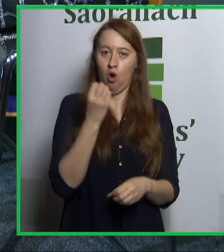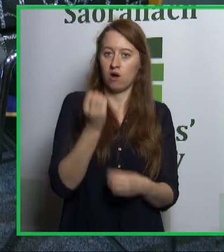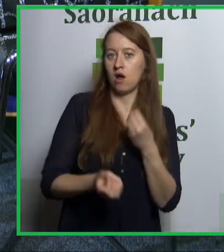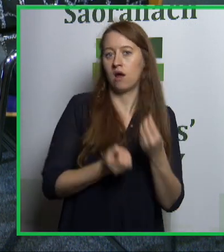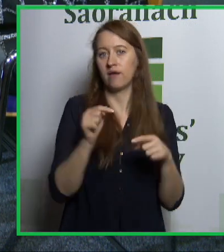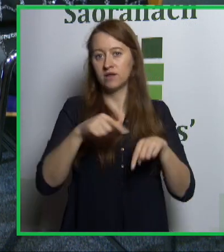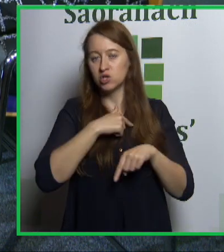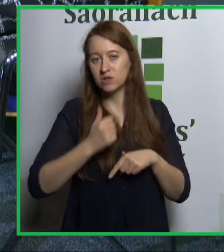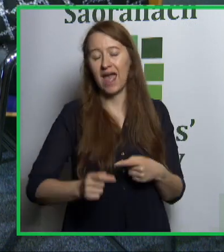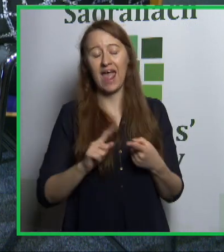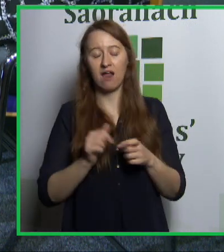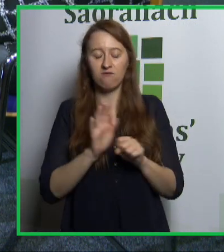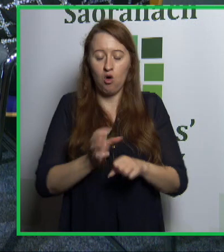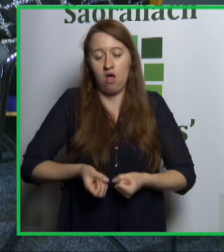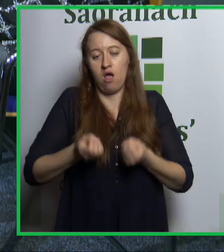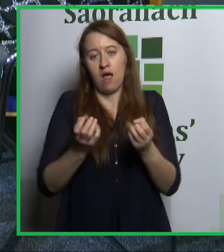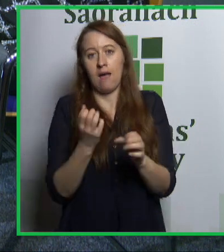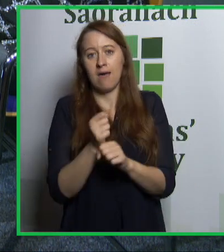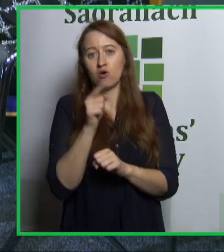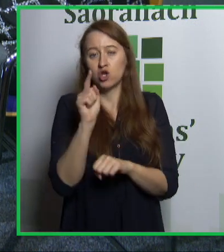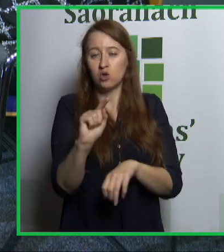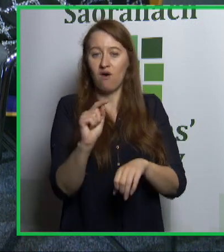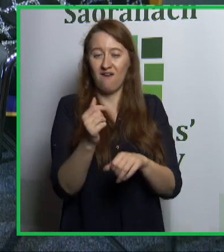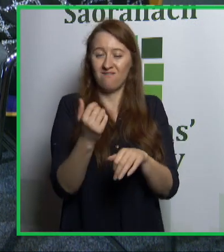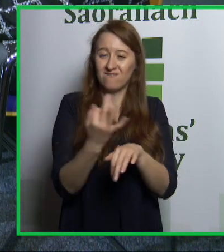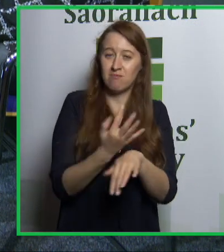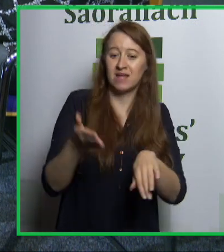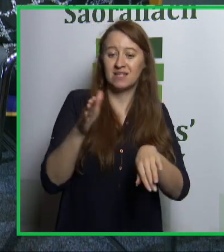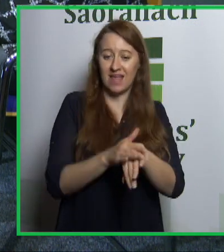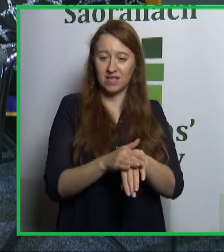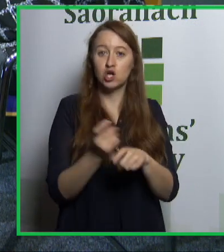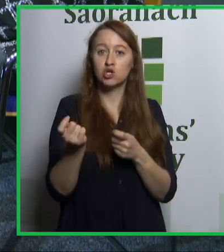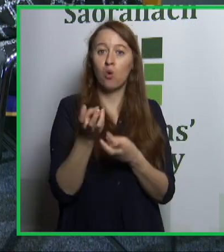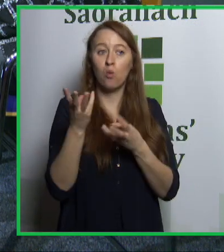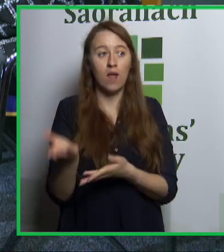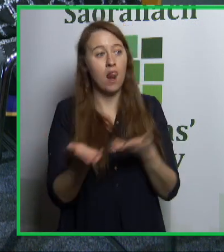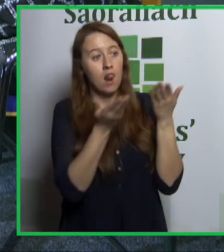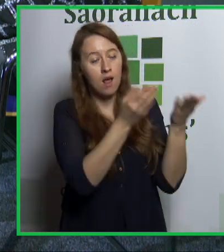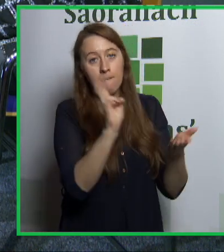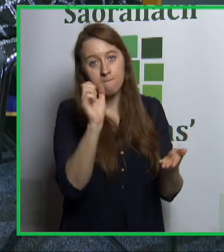had, and thank you so much. And we'll come back. I think, Paul, is in about 15 minutes. I'll hand back to you.